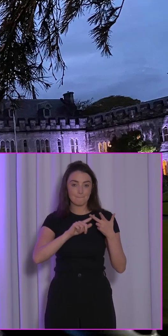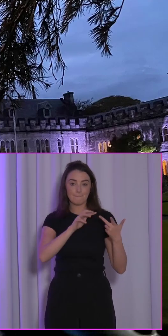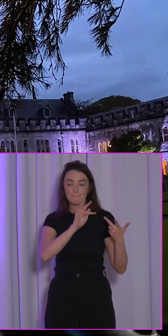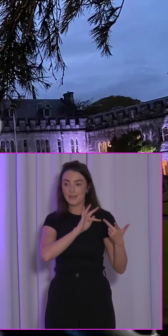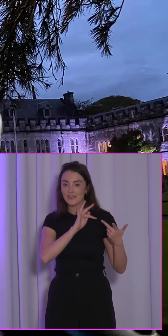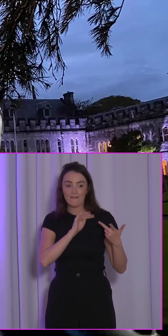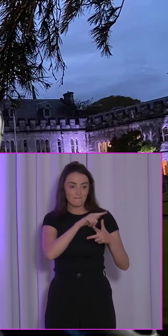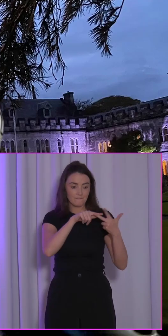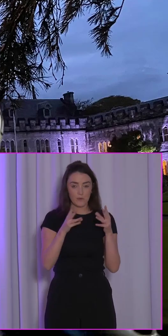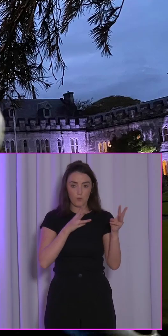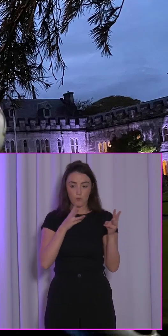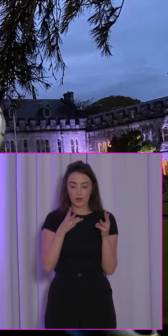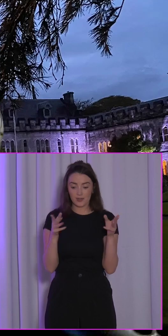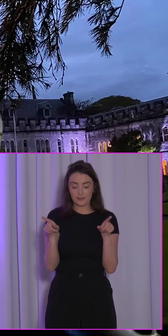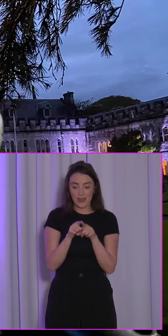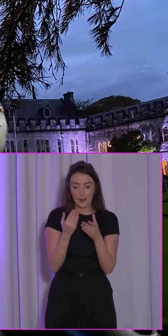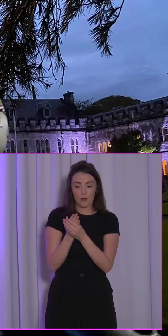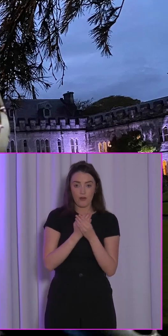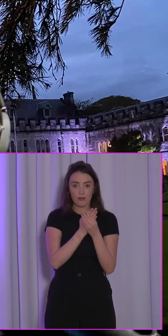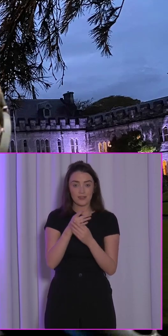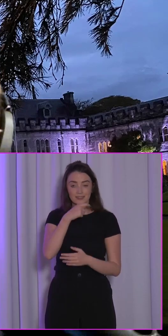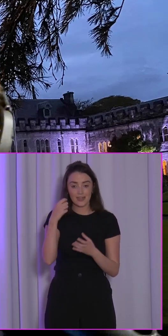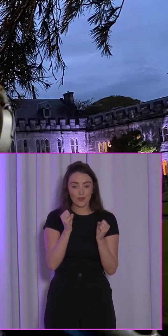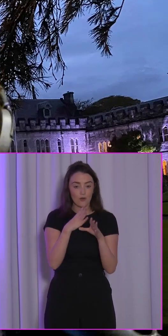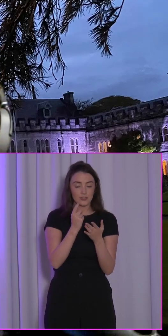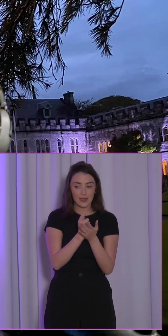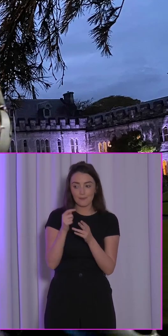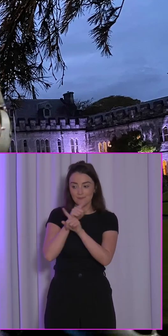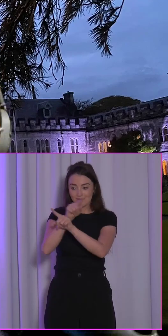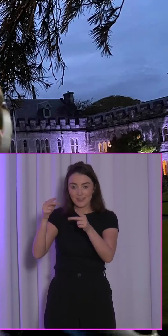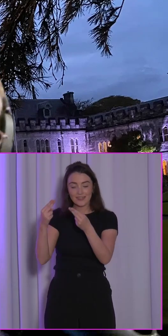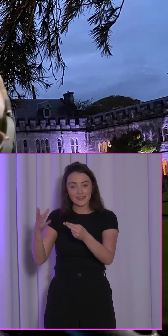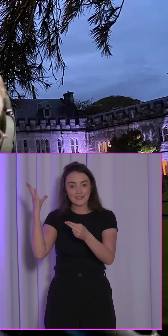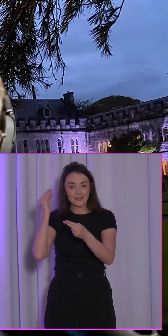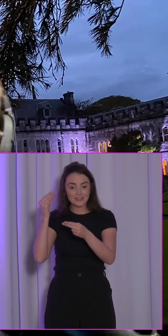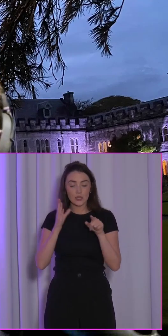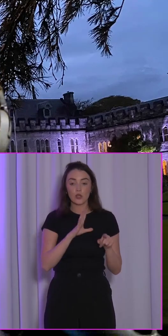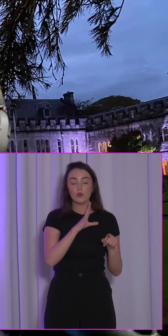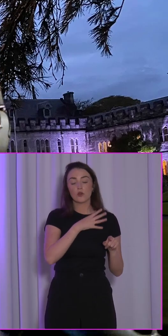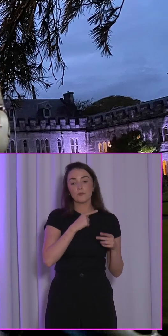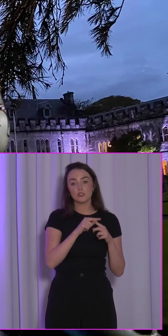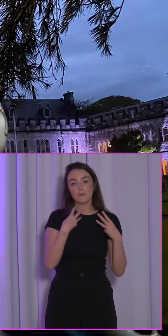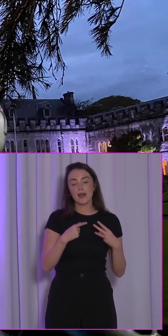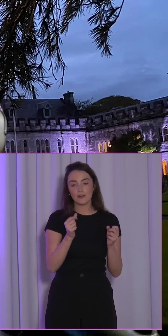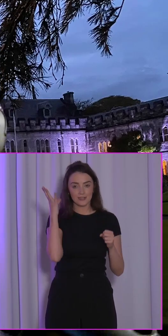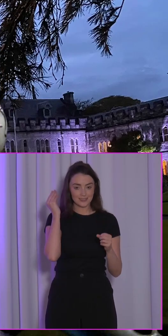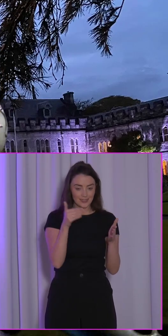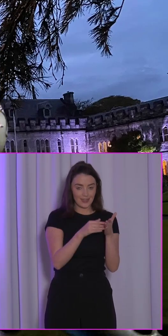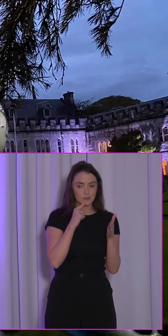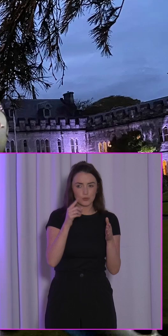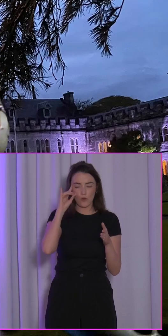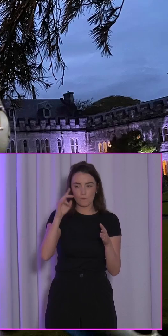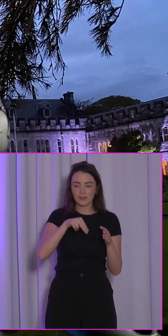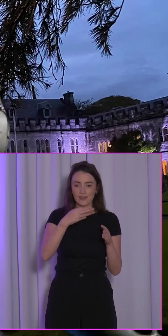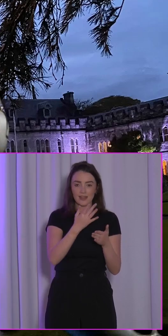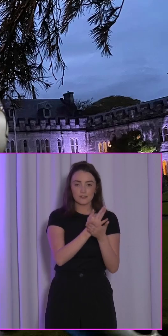in the same sphere, saying it, nobody listening. Coimisiún Meán are listening, and I know that hopefully in the next